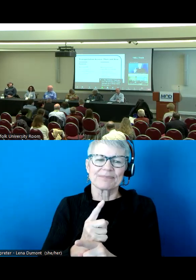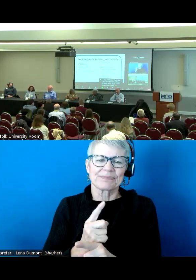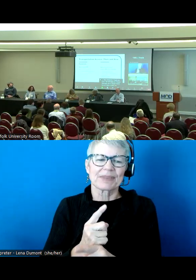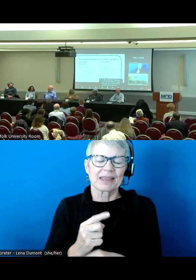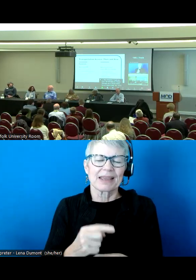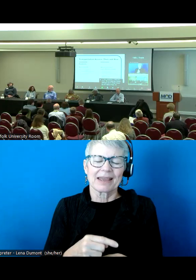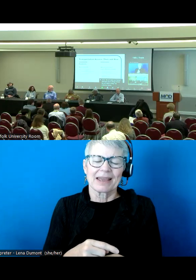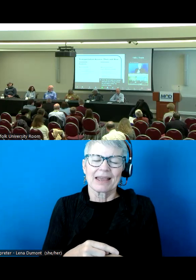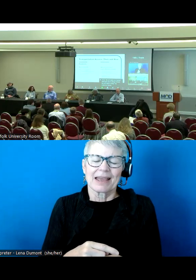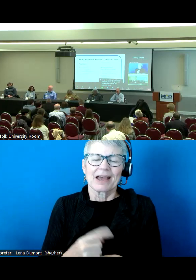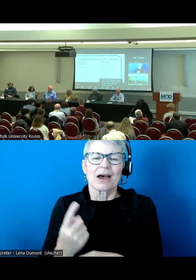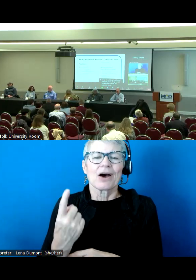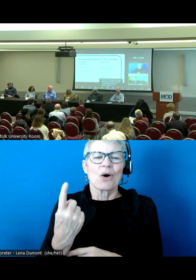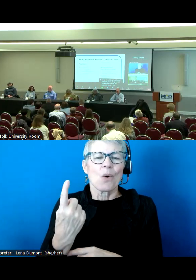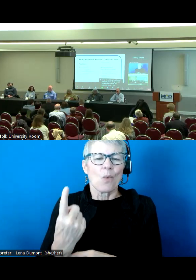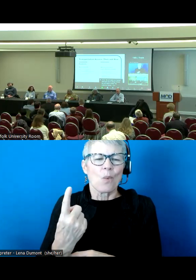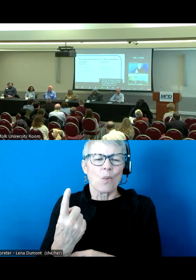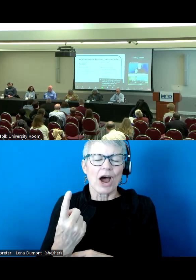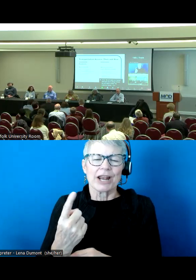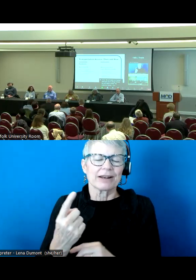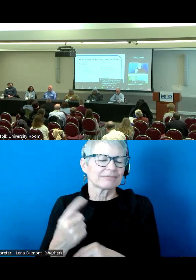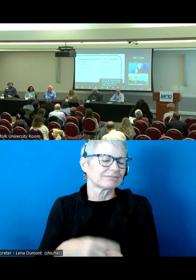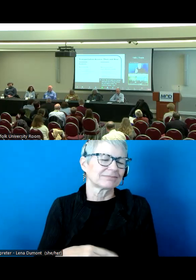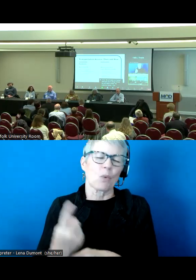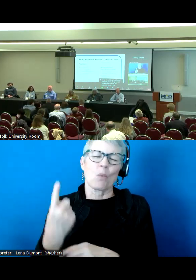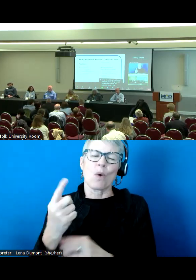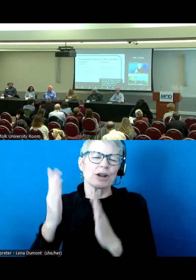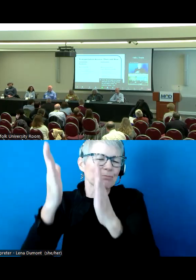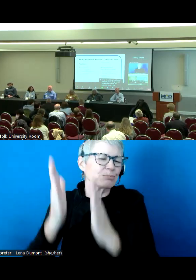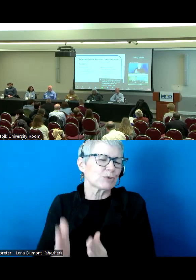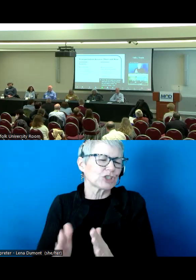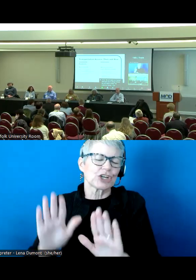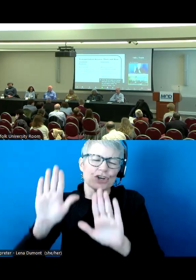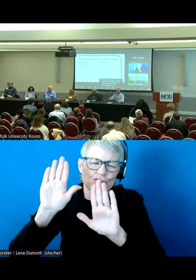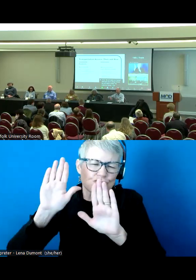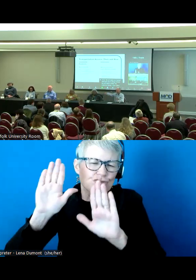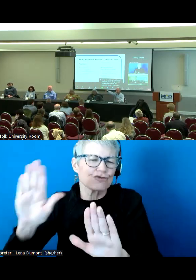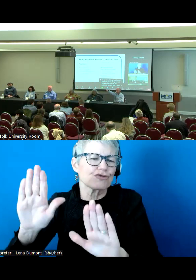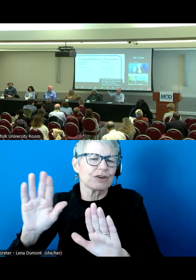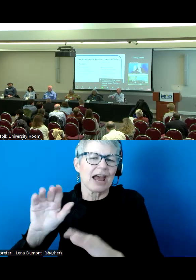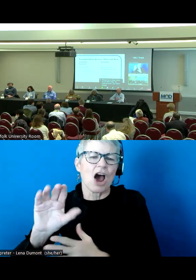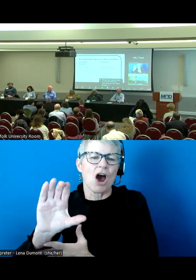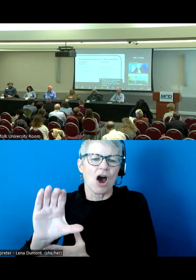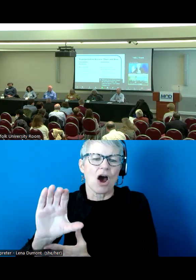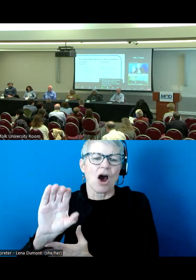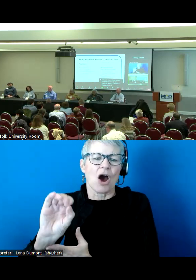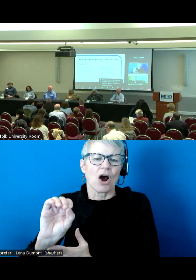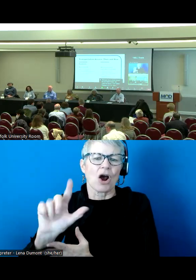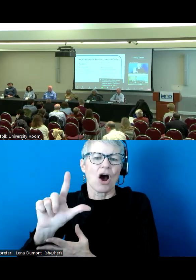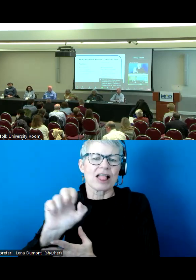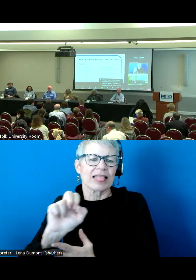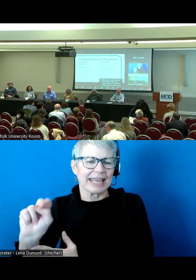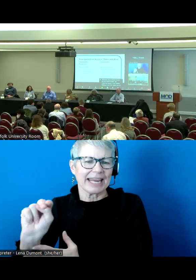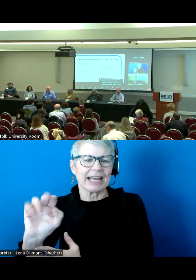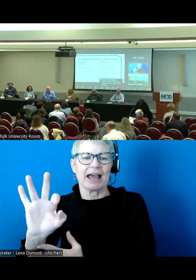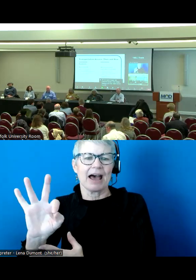Colleen Flanagan, who's one of the great firebrands of the state of Massachusetts, isn't the oldest person I've ever met there out in the audience either. And